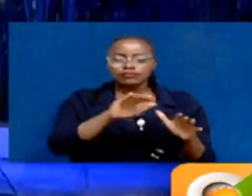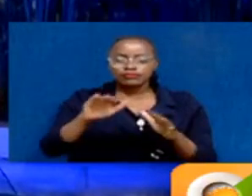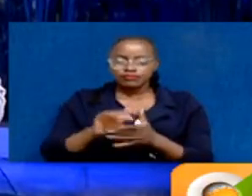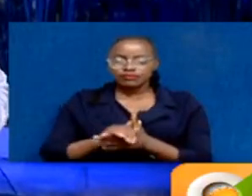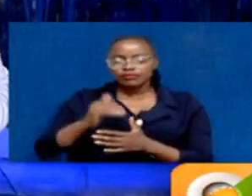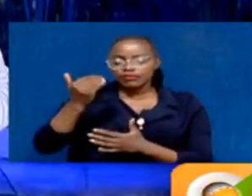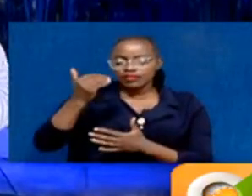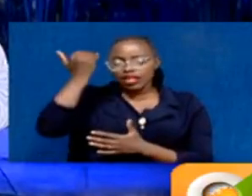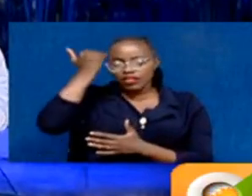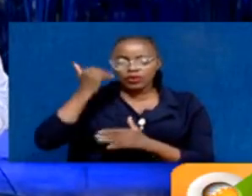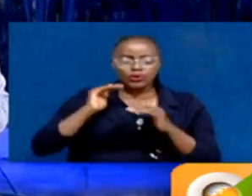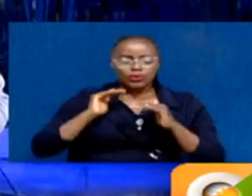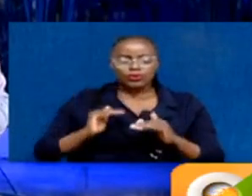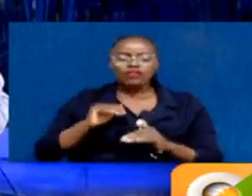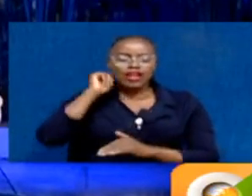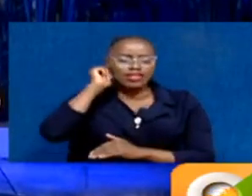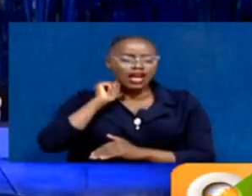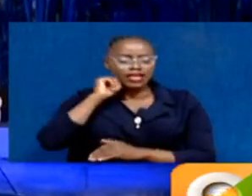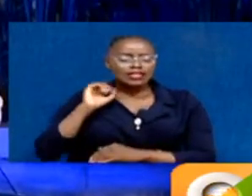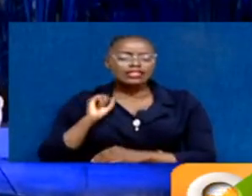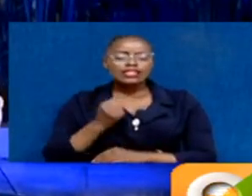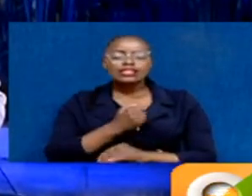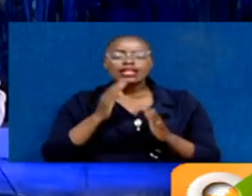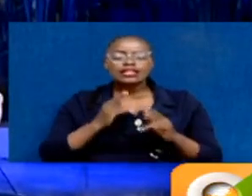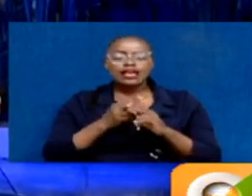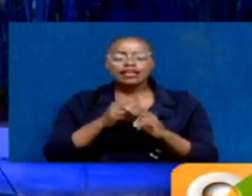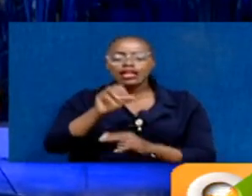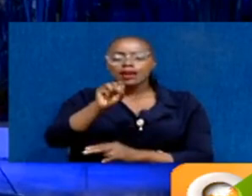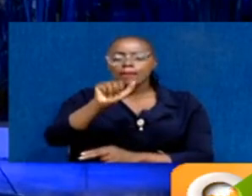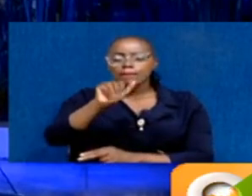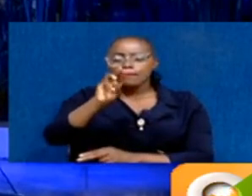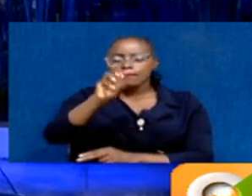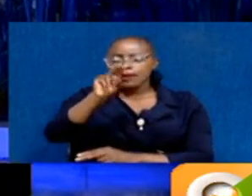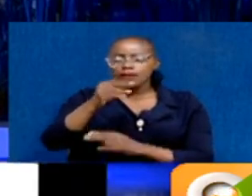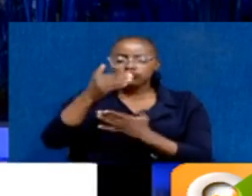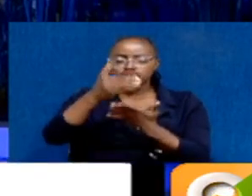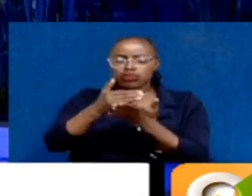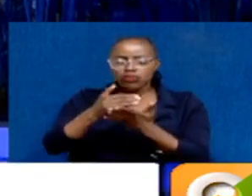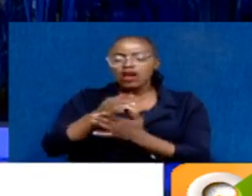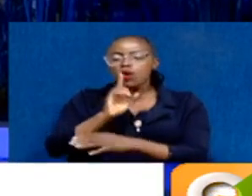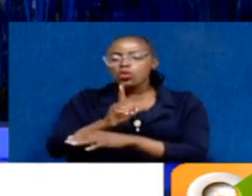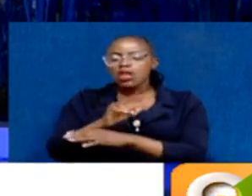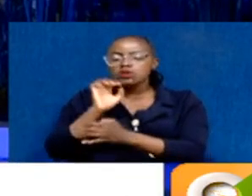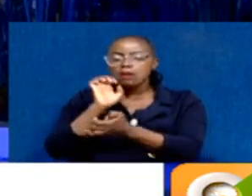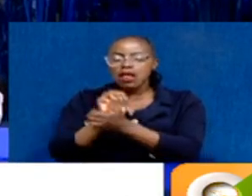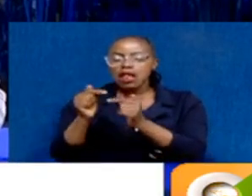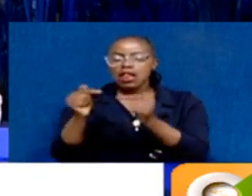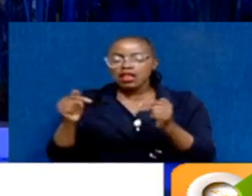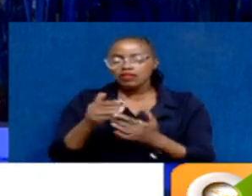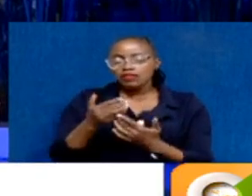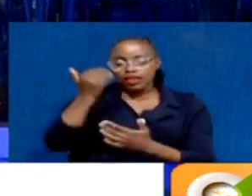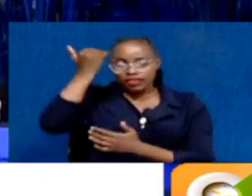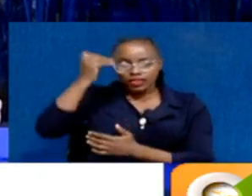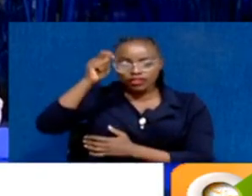To the corridors of justice now. It was a relief for Nandi Senator Samson Cherargey after Milimani Court suspended a warrant of arrest issued against him. Milimani